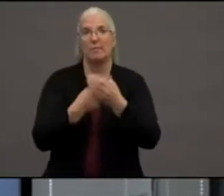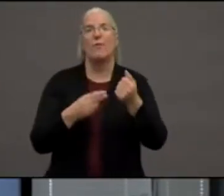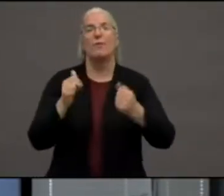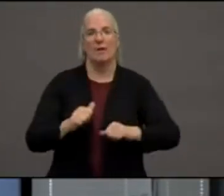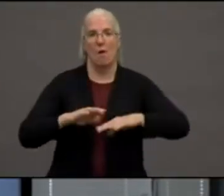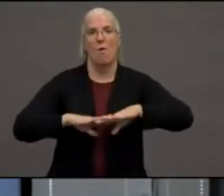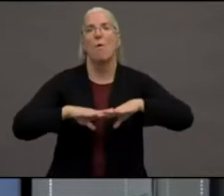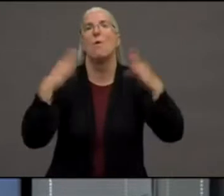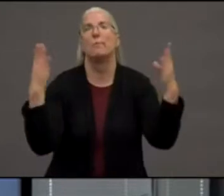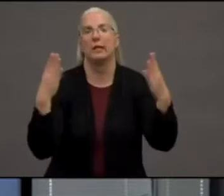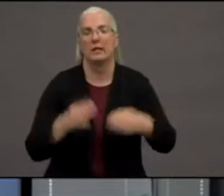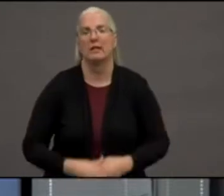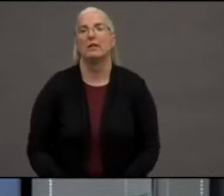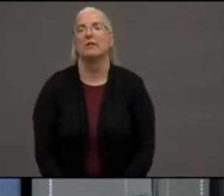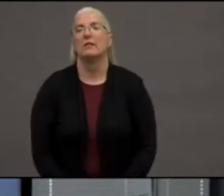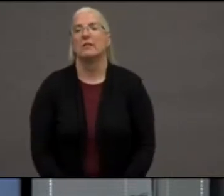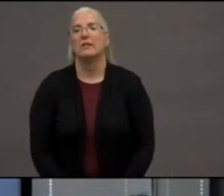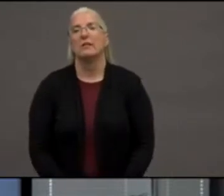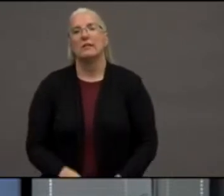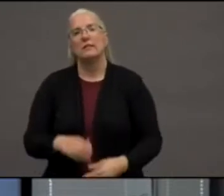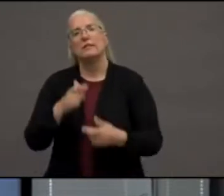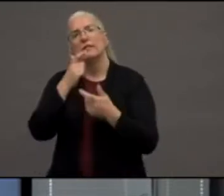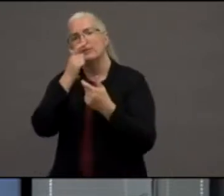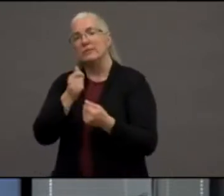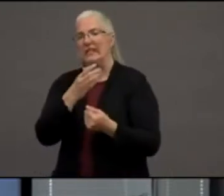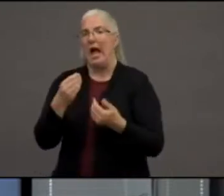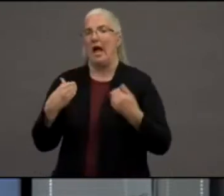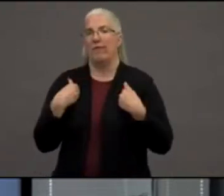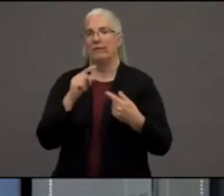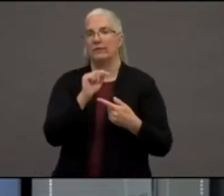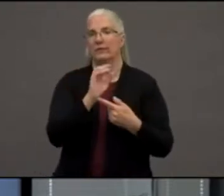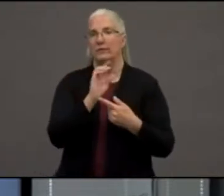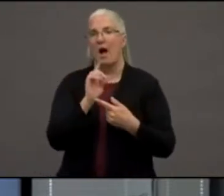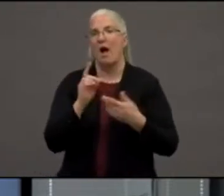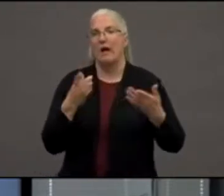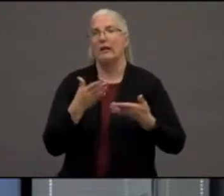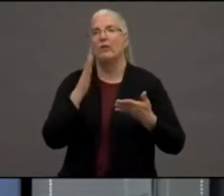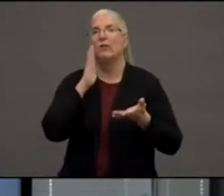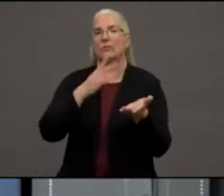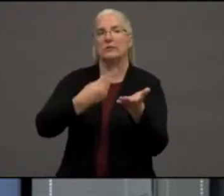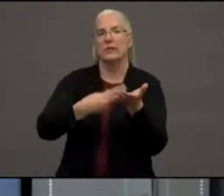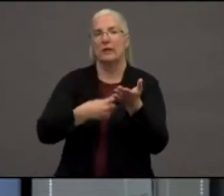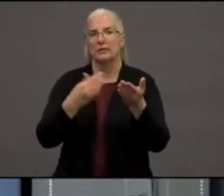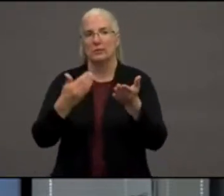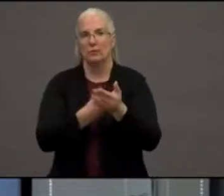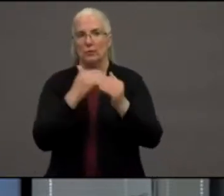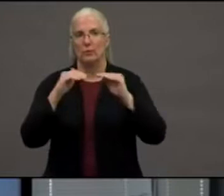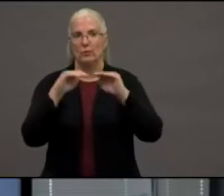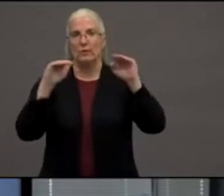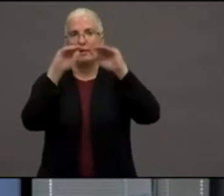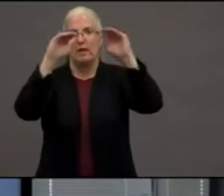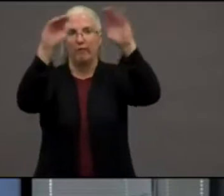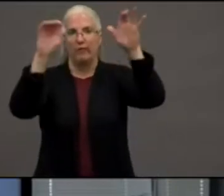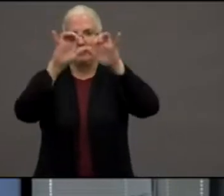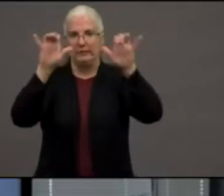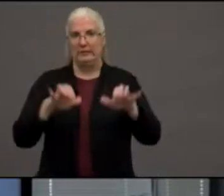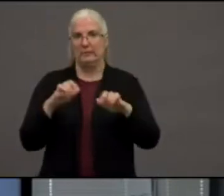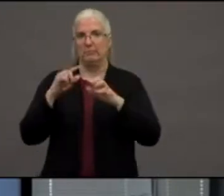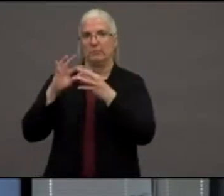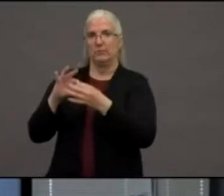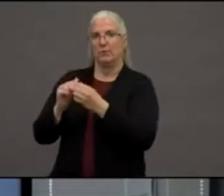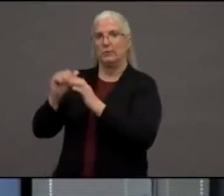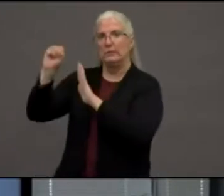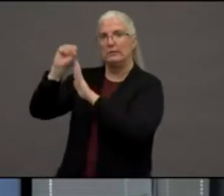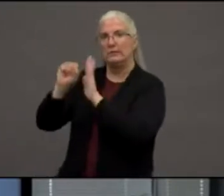website. Todd is here and we're going to be discussing the new tier system from the state, also answering some of your questions that have come into